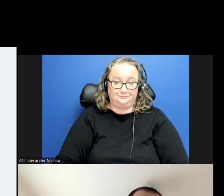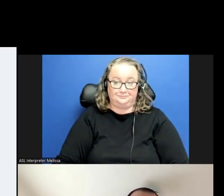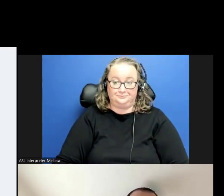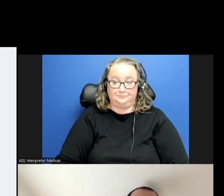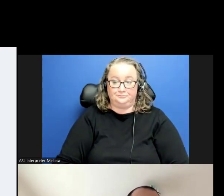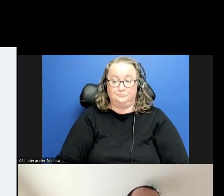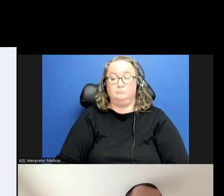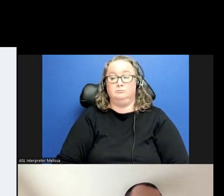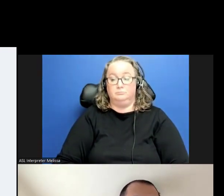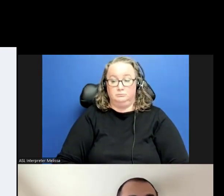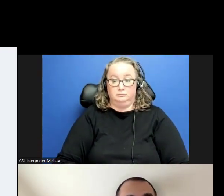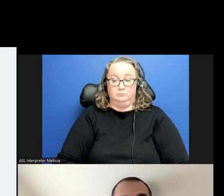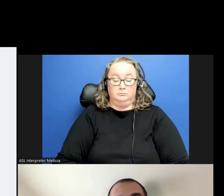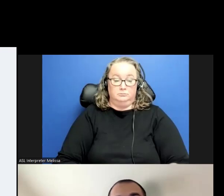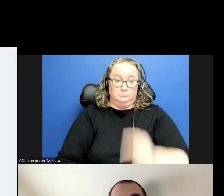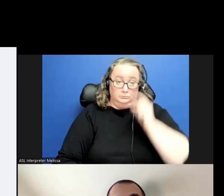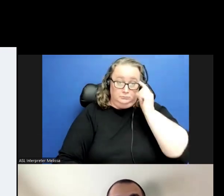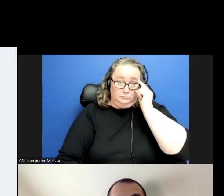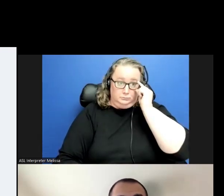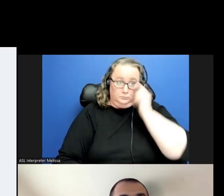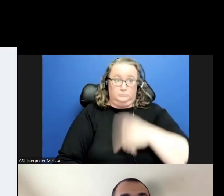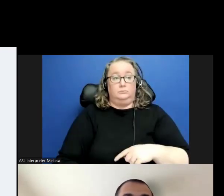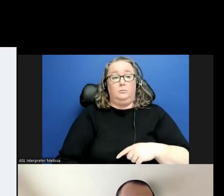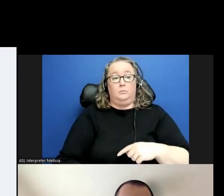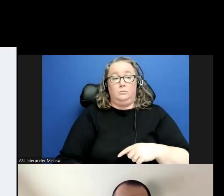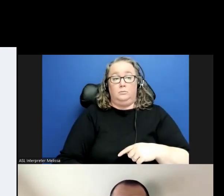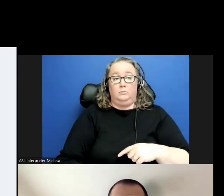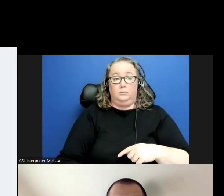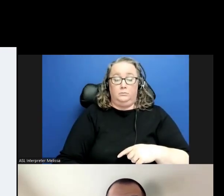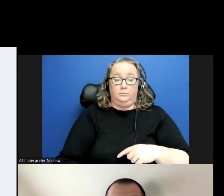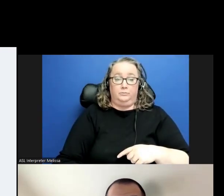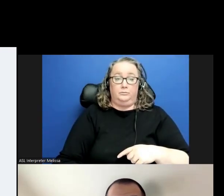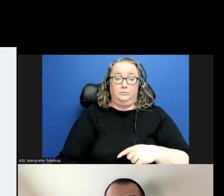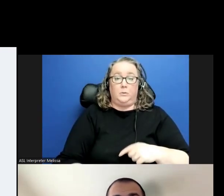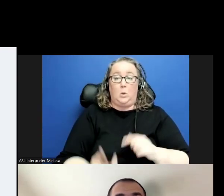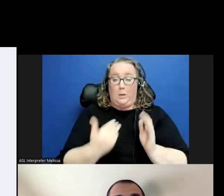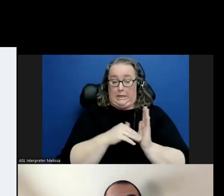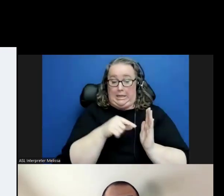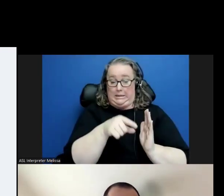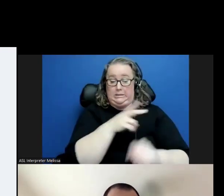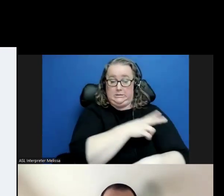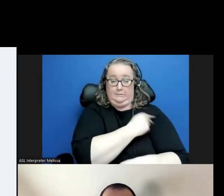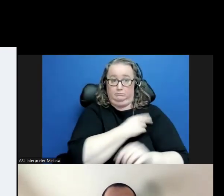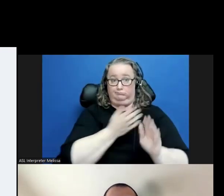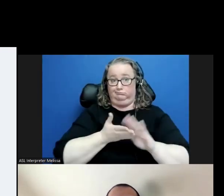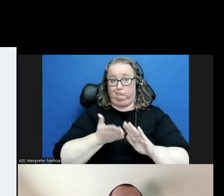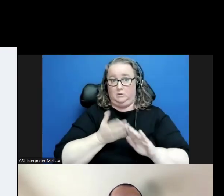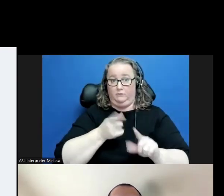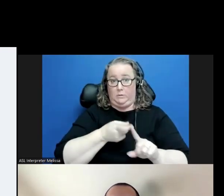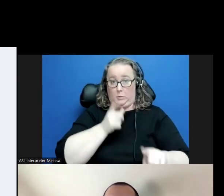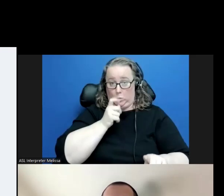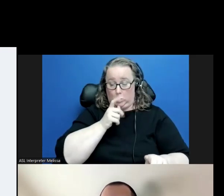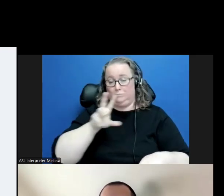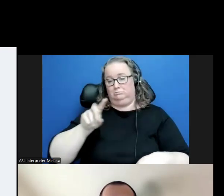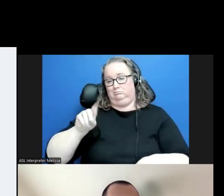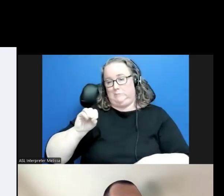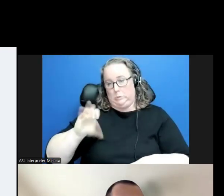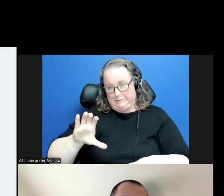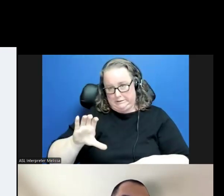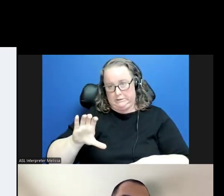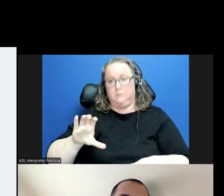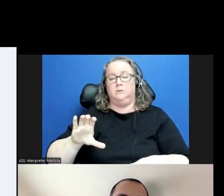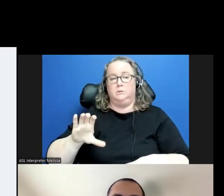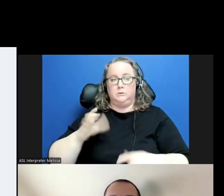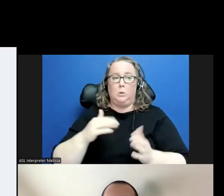So in terms of the legal implications of a hospital run by the Department of Corrections, which again, it should be noted that we discussed in the